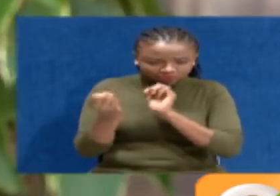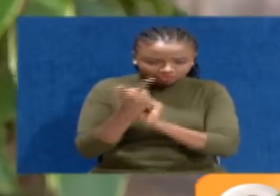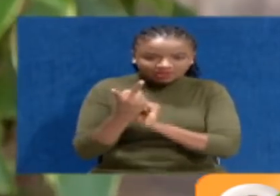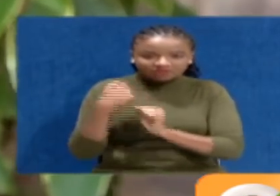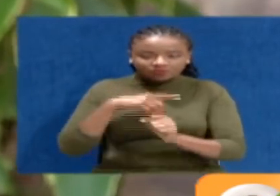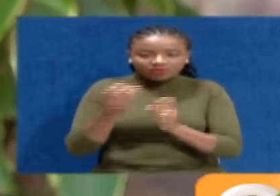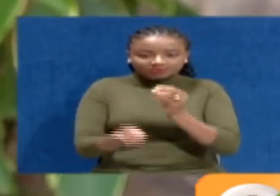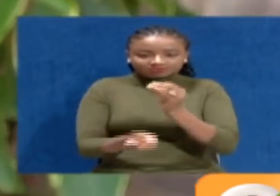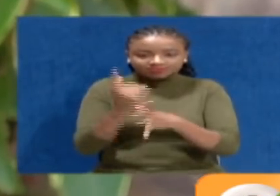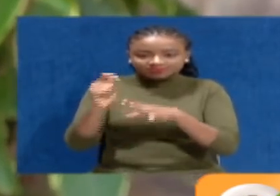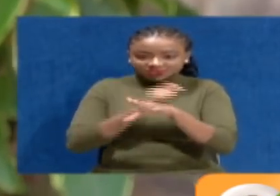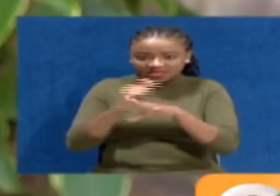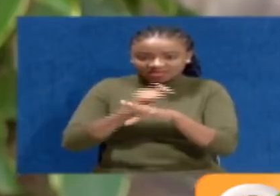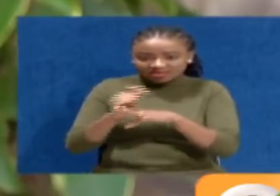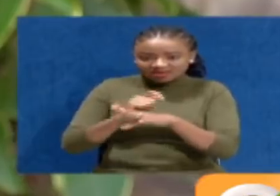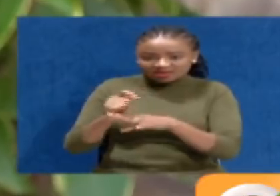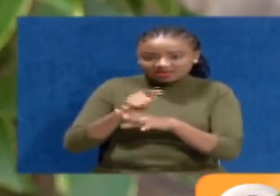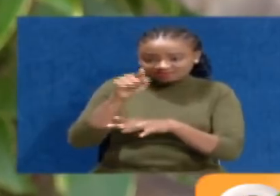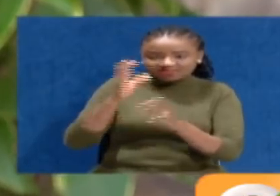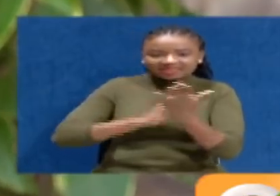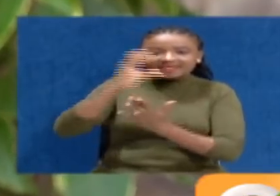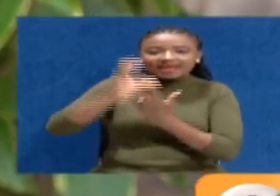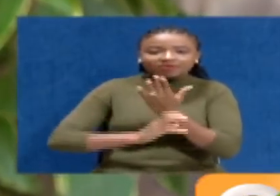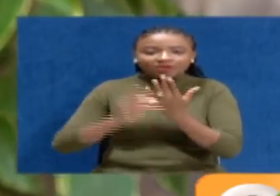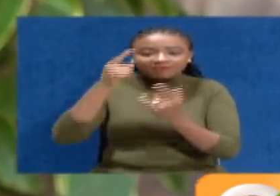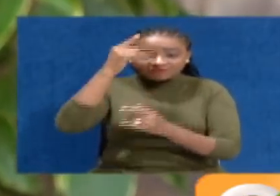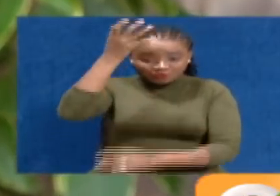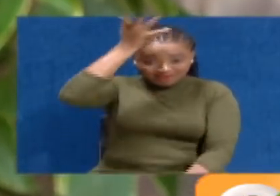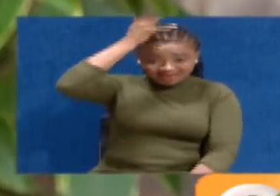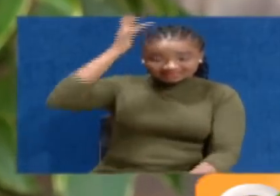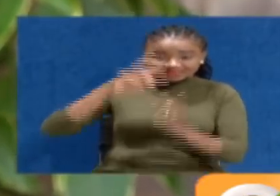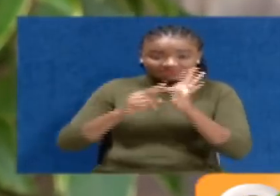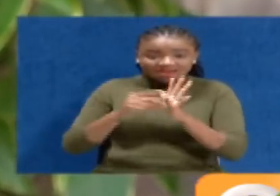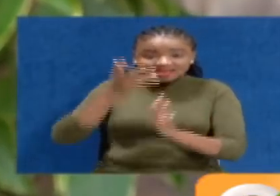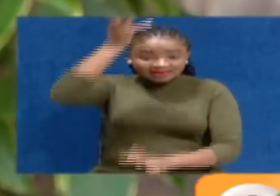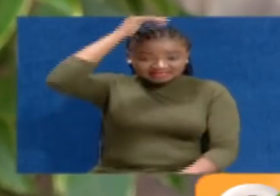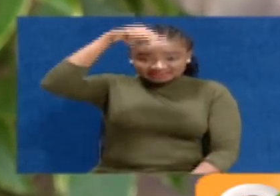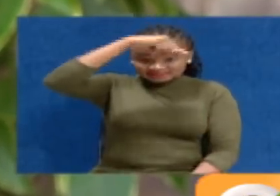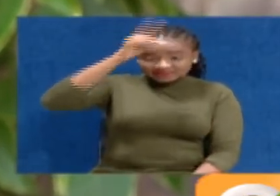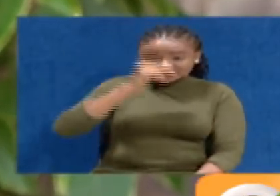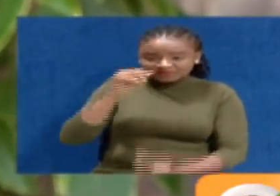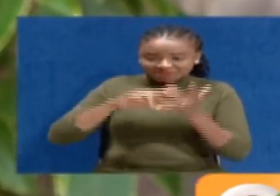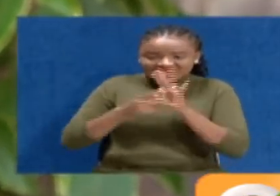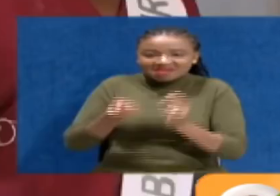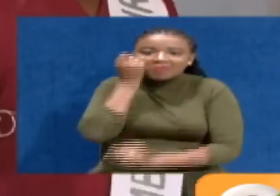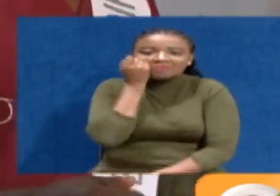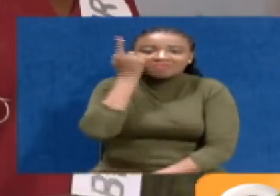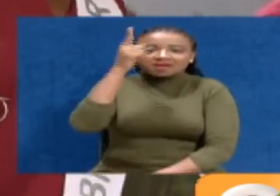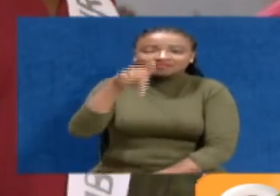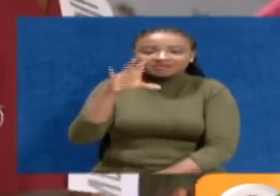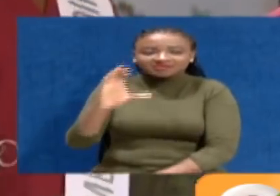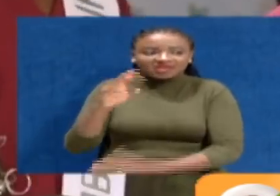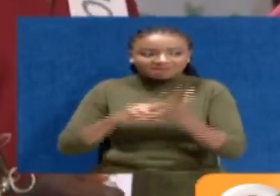2012, we were able to put palliative care into the nursing curriculum for nurses. So the nurses who graduate these days have a basic understanding of what palliative care